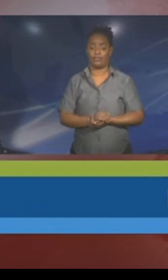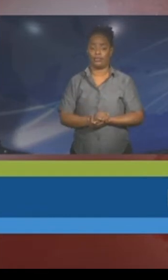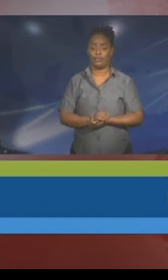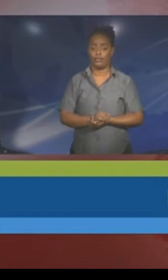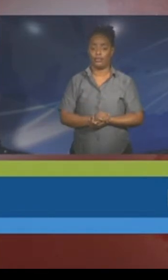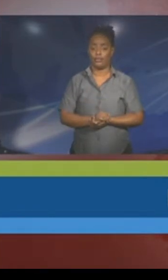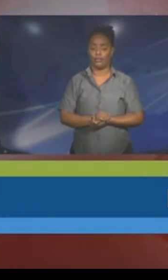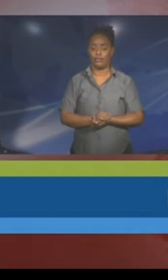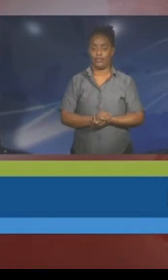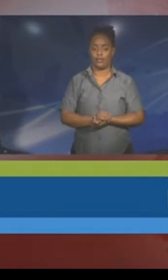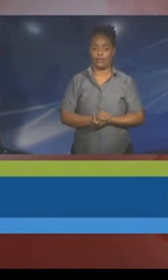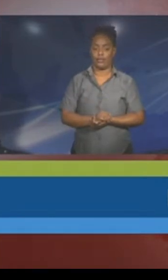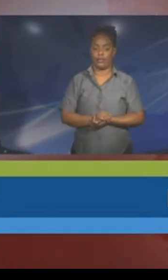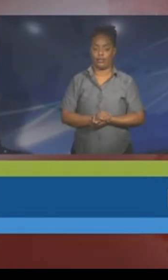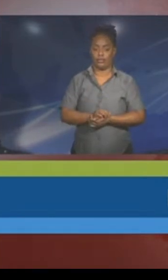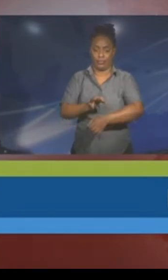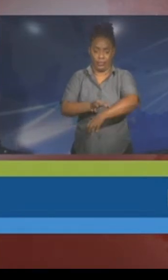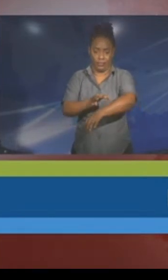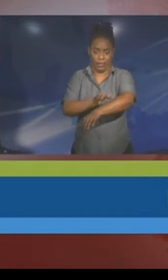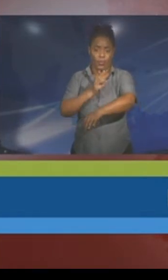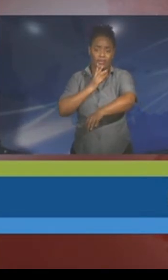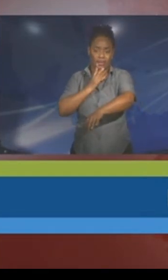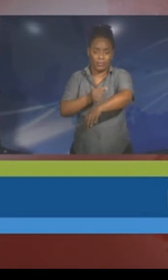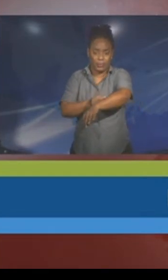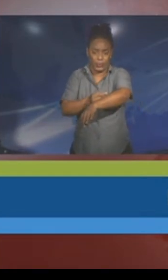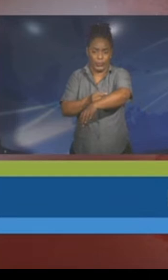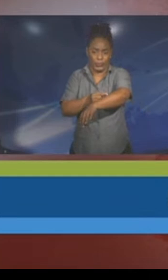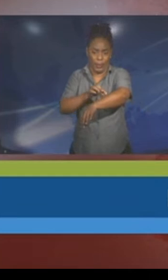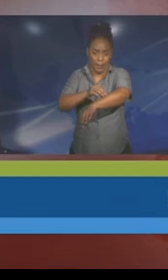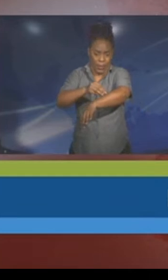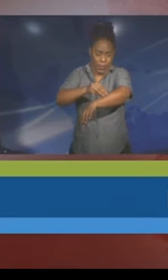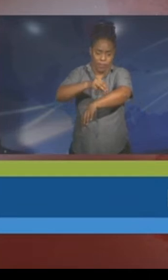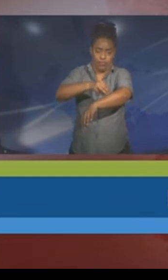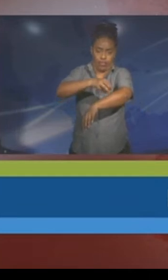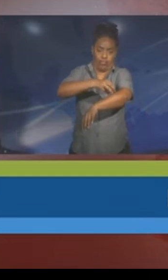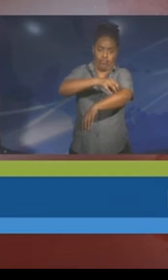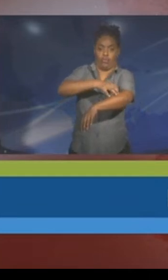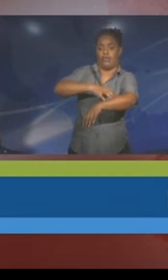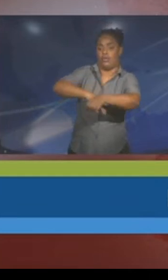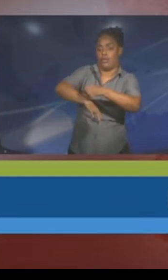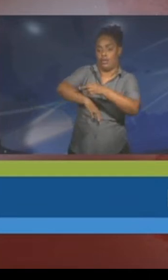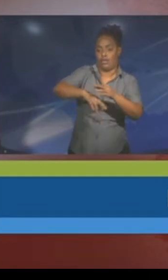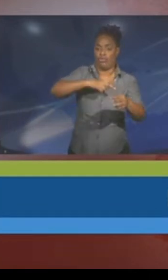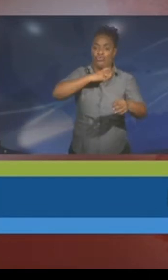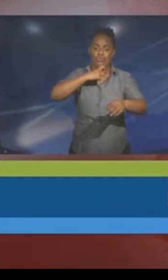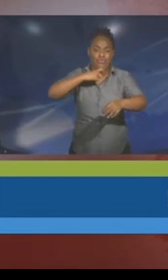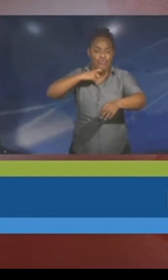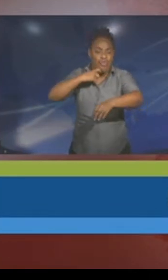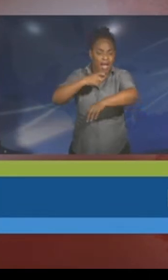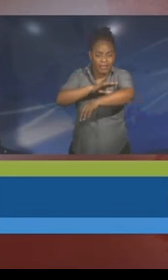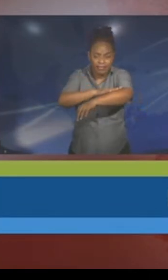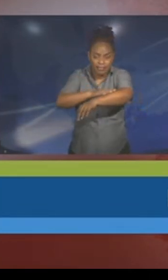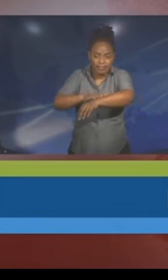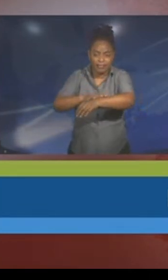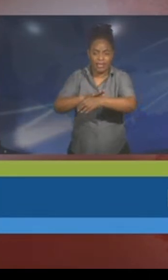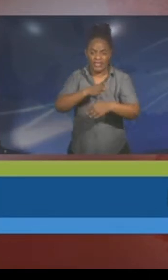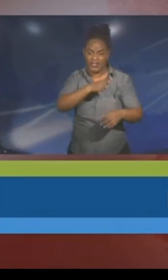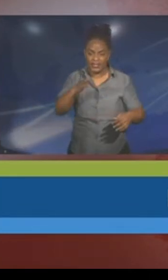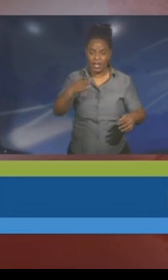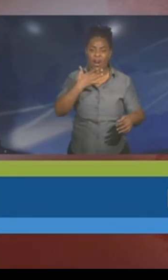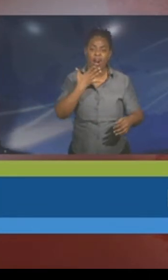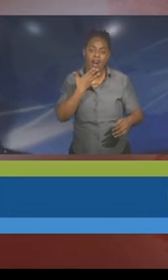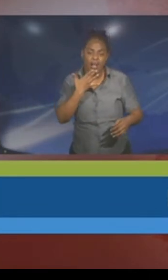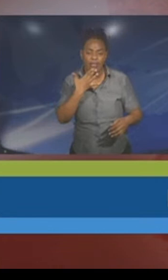going from vesicles to pustules and then crusted over in some of these slides, and in different colorations of skin. You see it presents